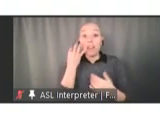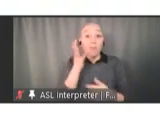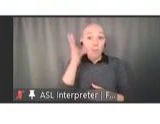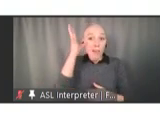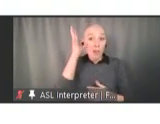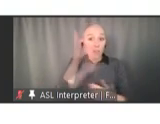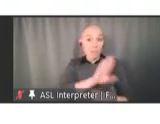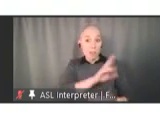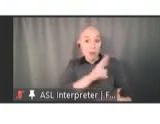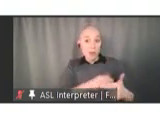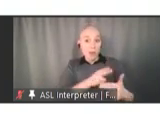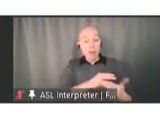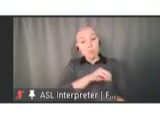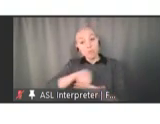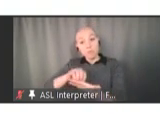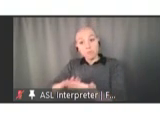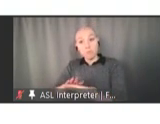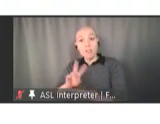slide.